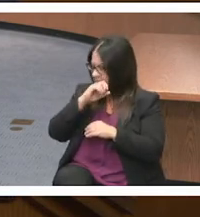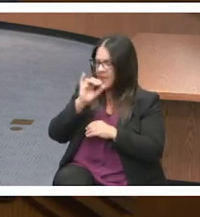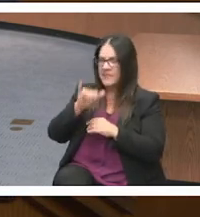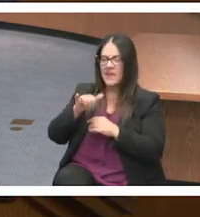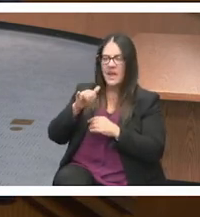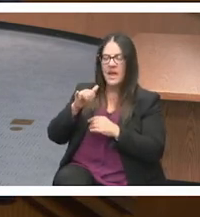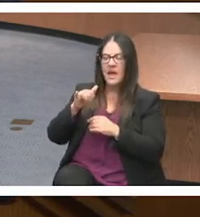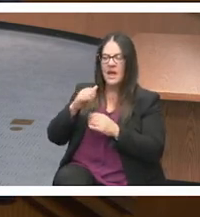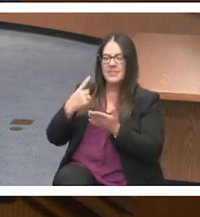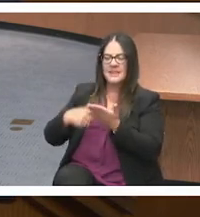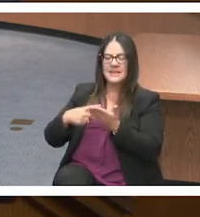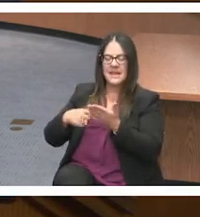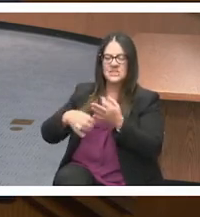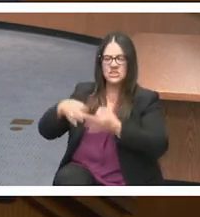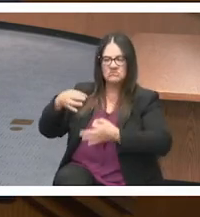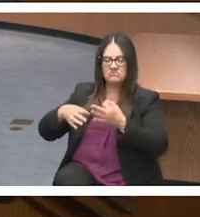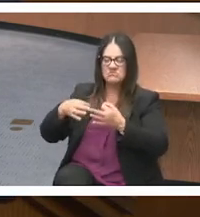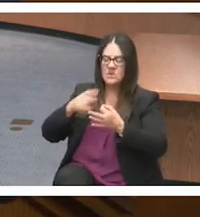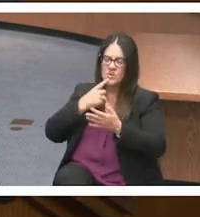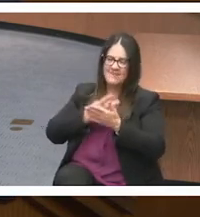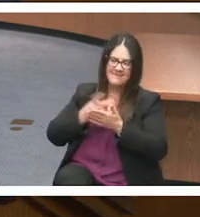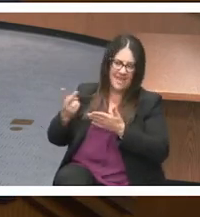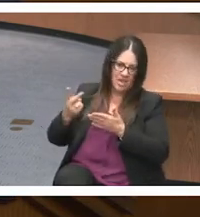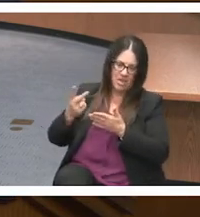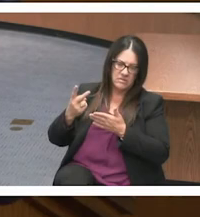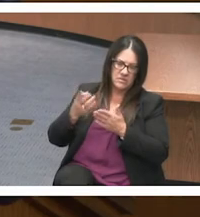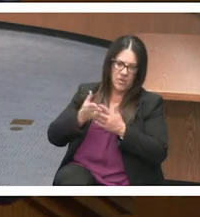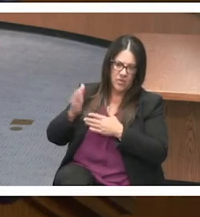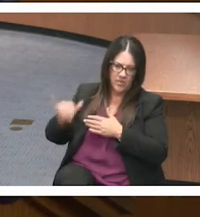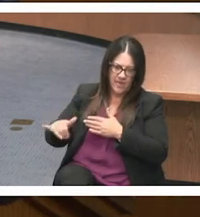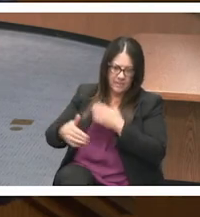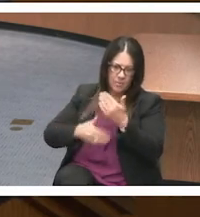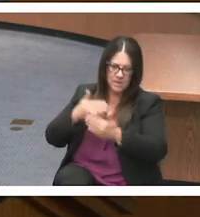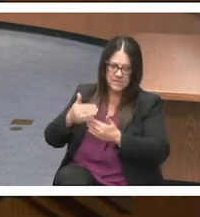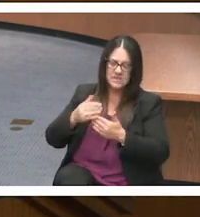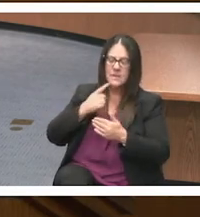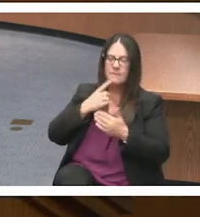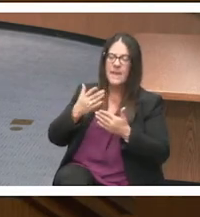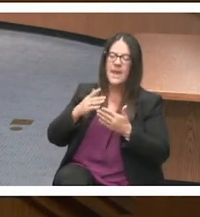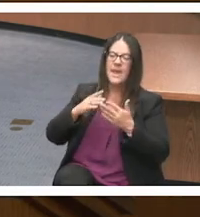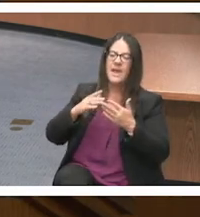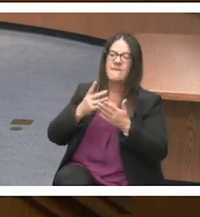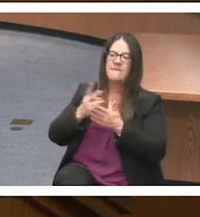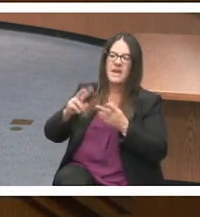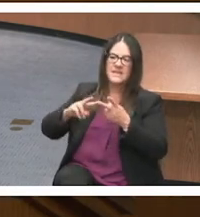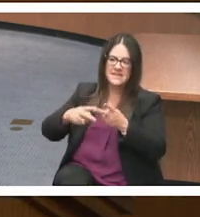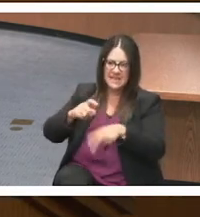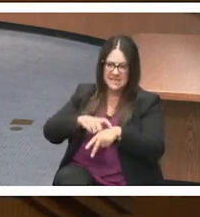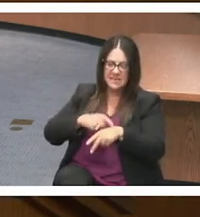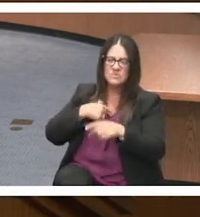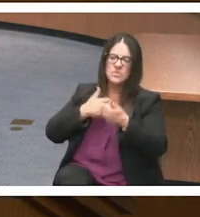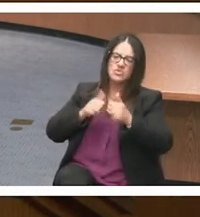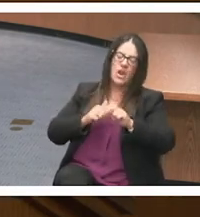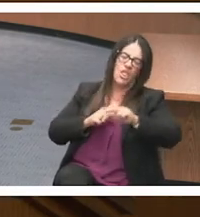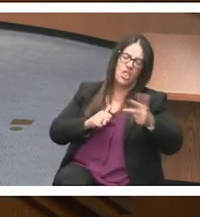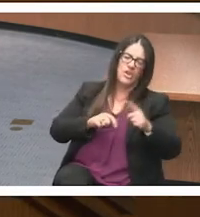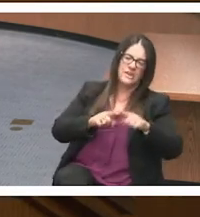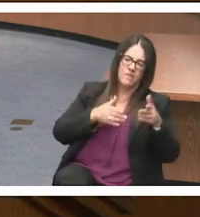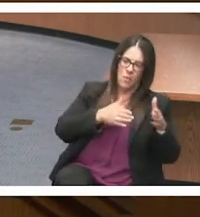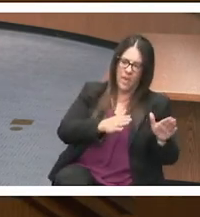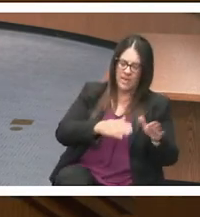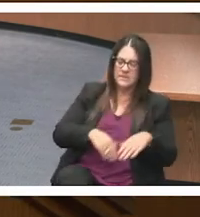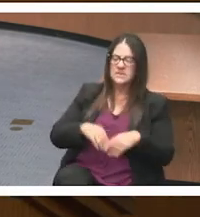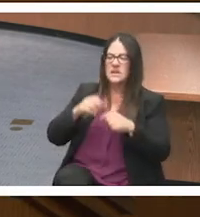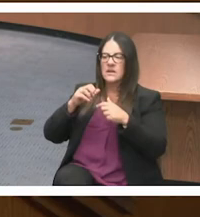these species for a long time and may fail them again. So we're trying this third way. The big challenge is these